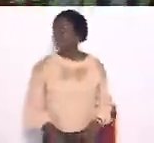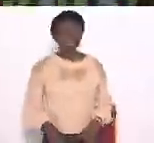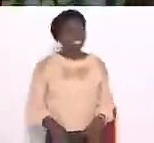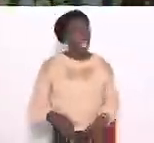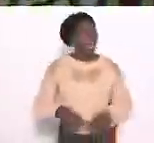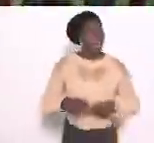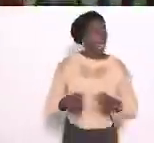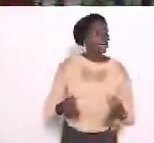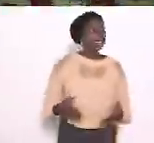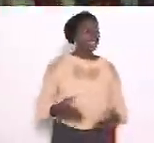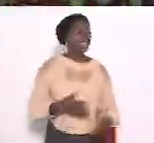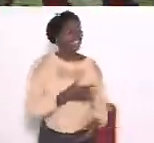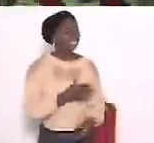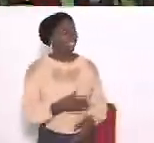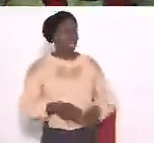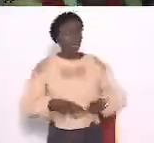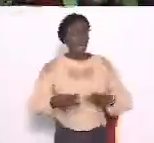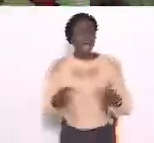the